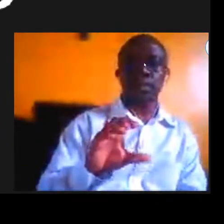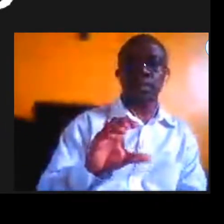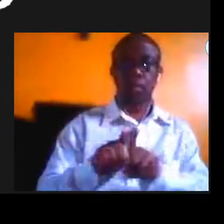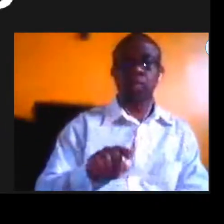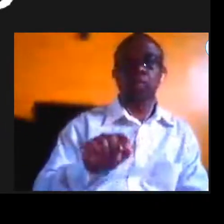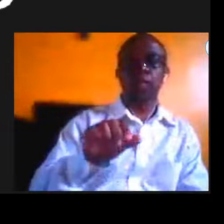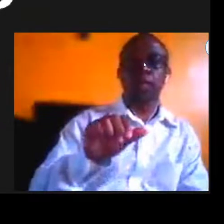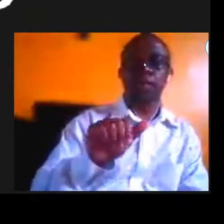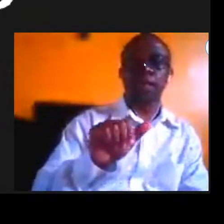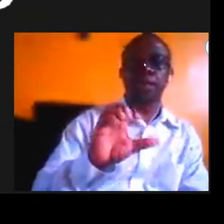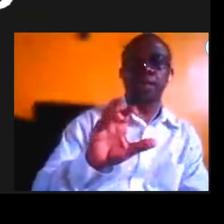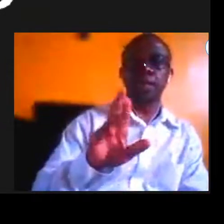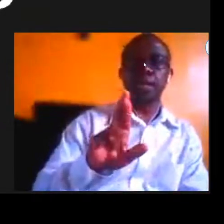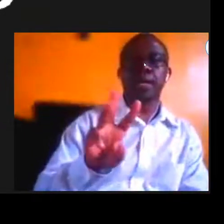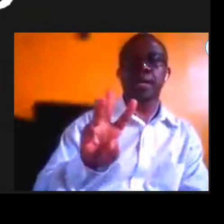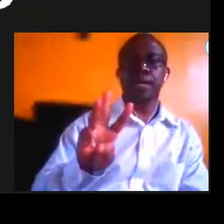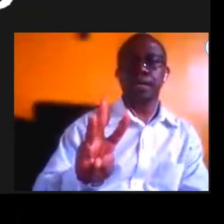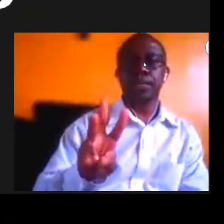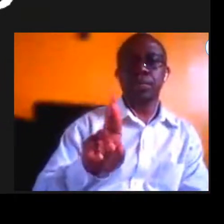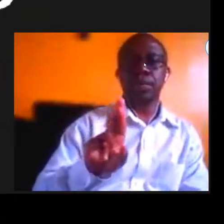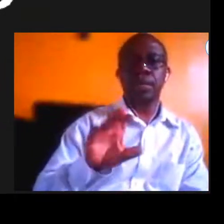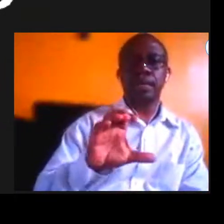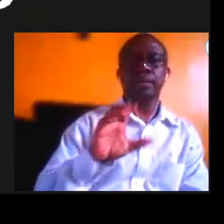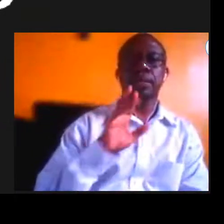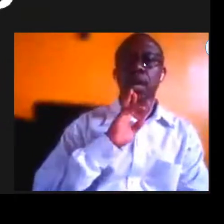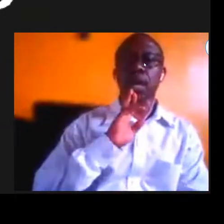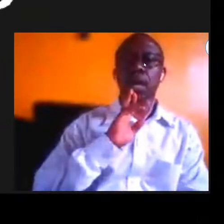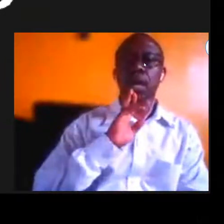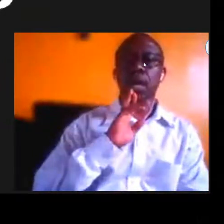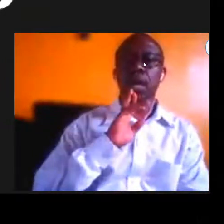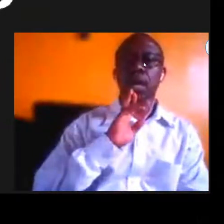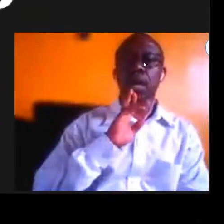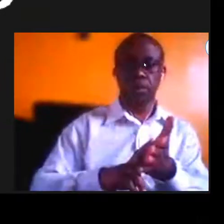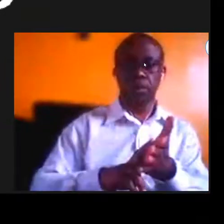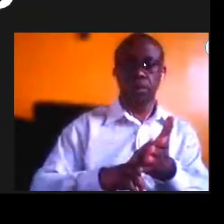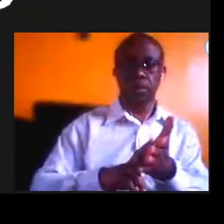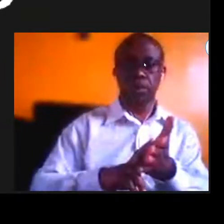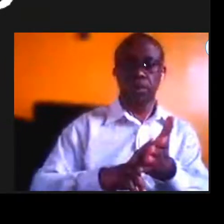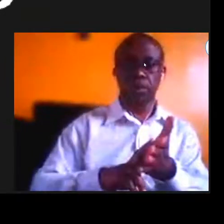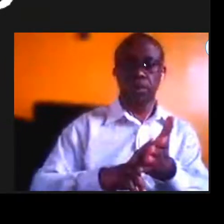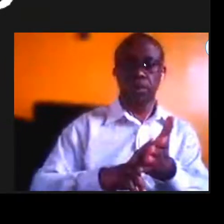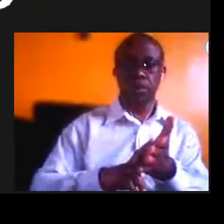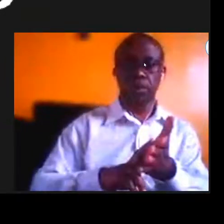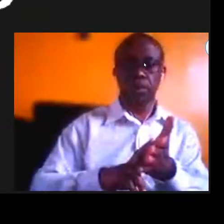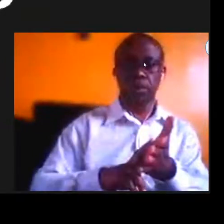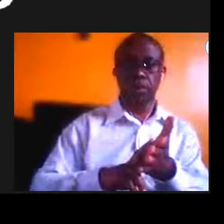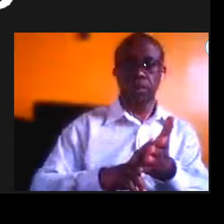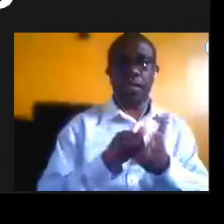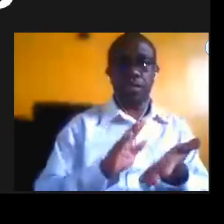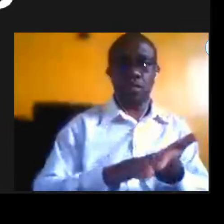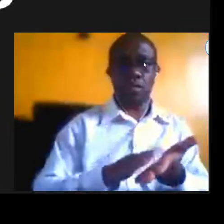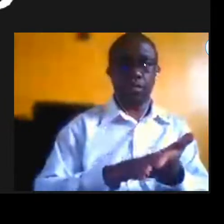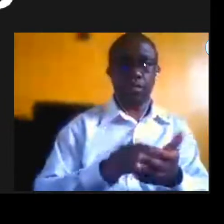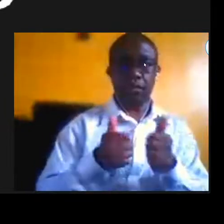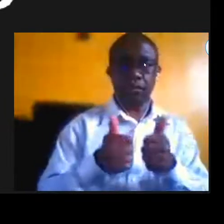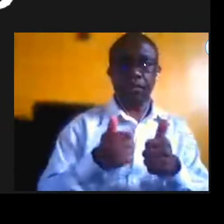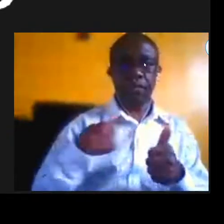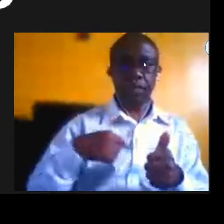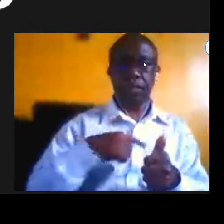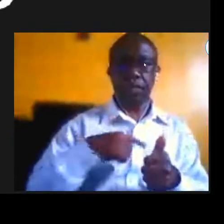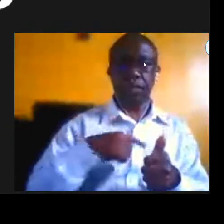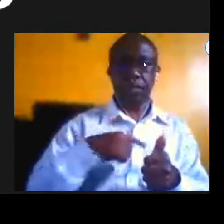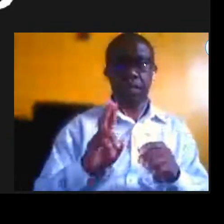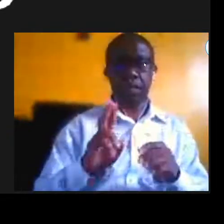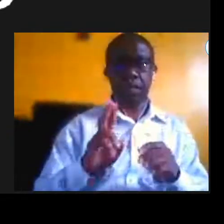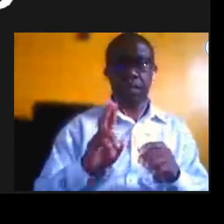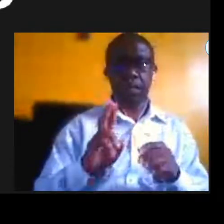ACRWRC reporting. So that I think that's a great comment that we need to think about in terms of